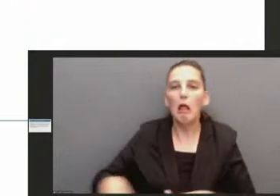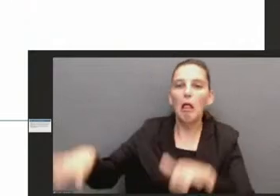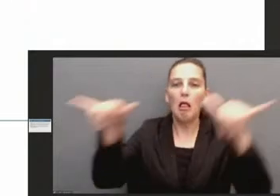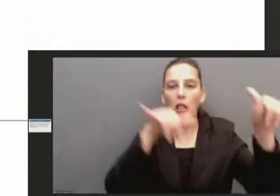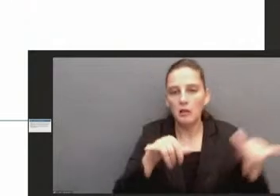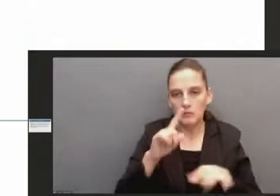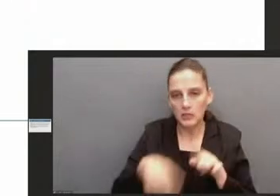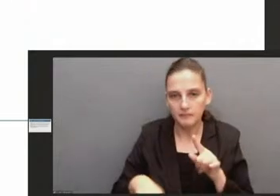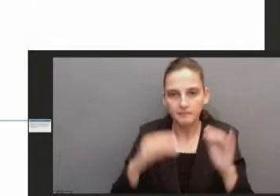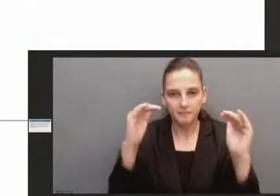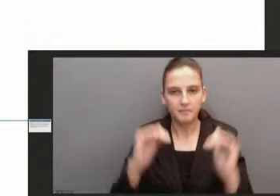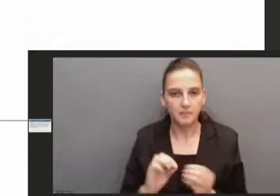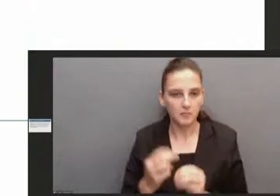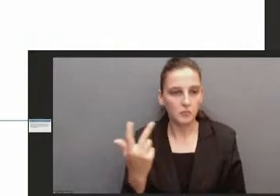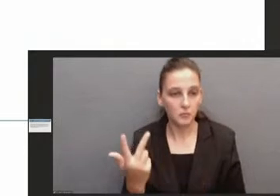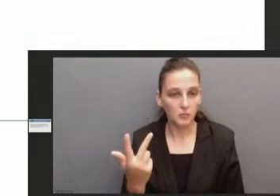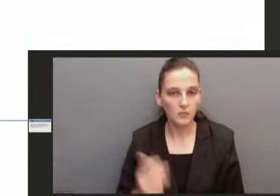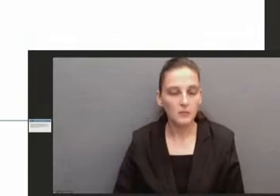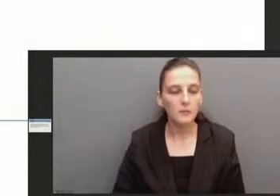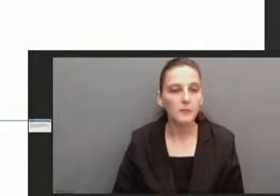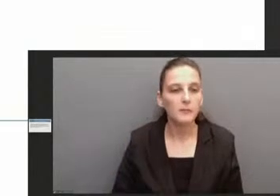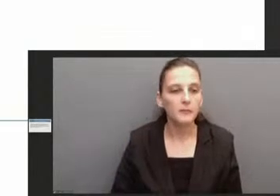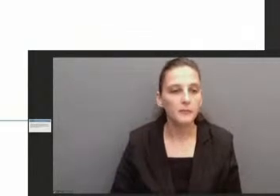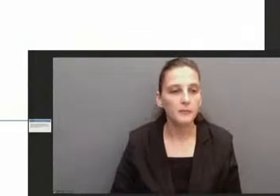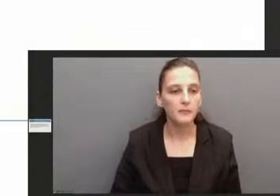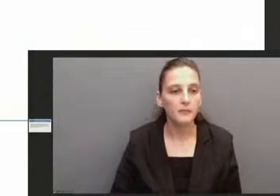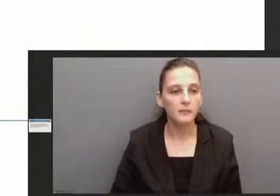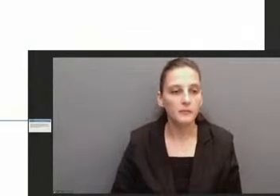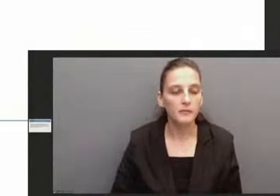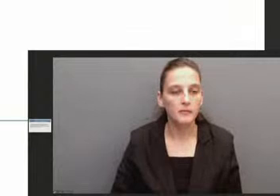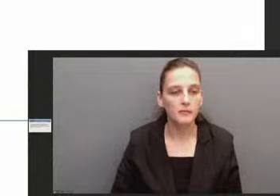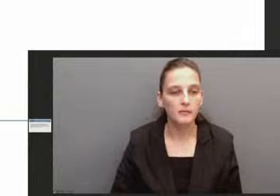Next is problem statement number 3.